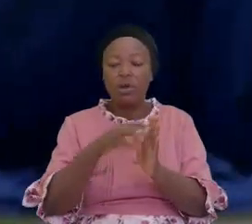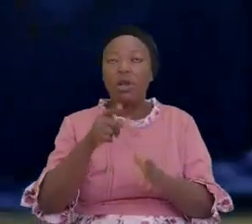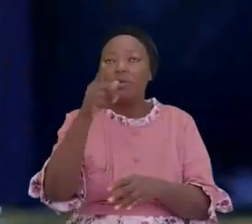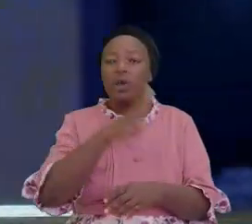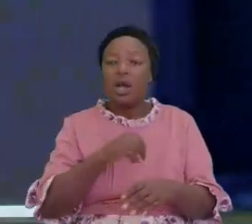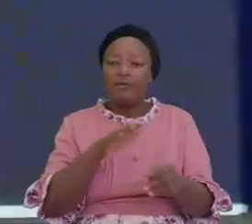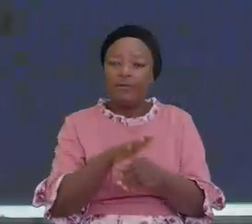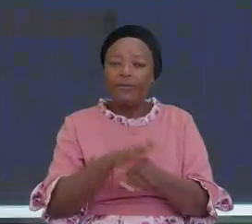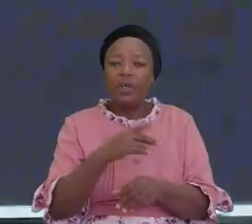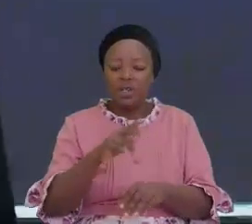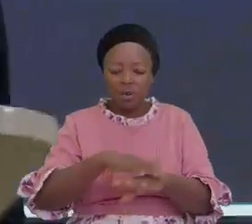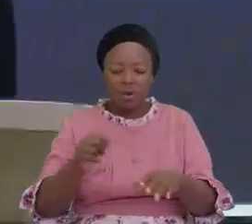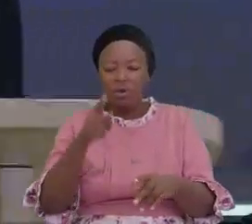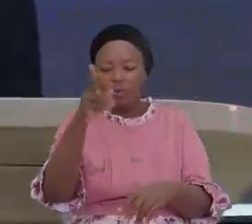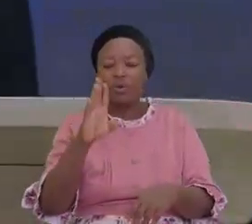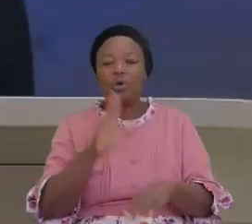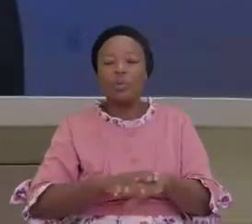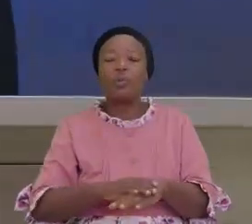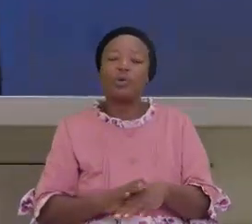his life.